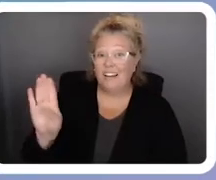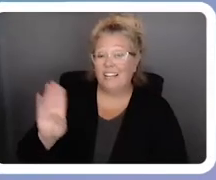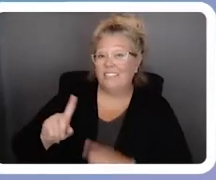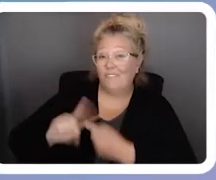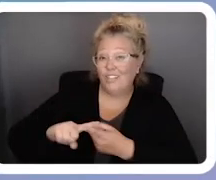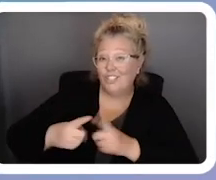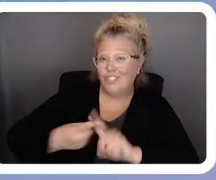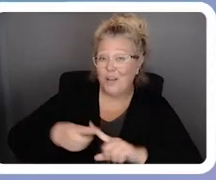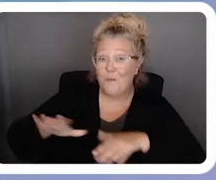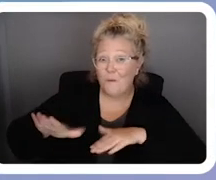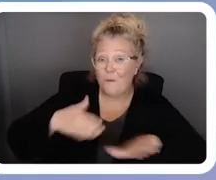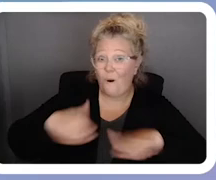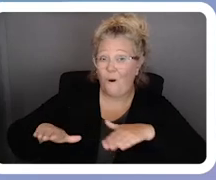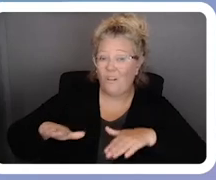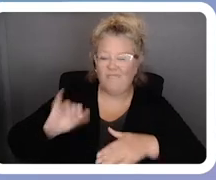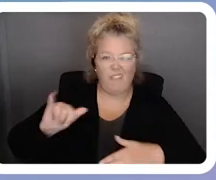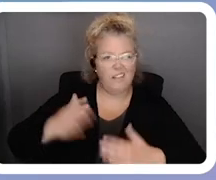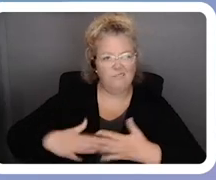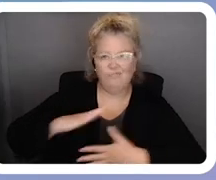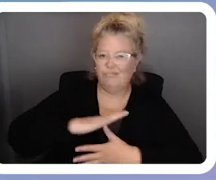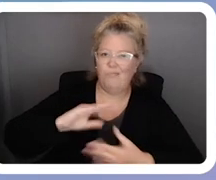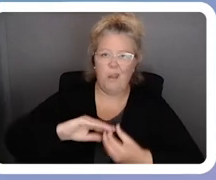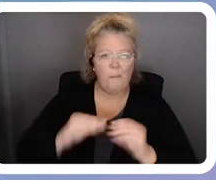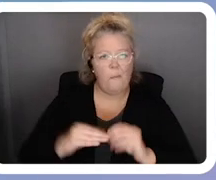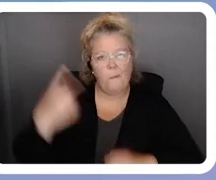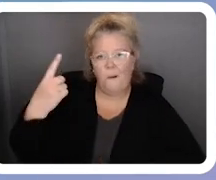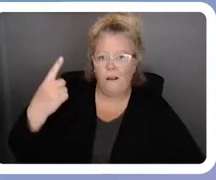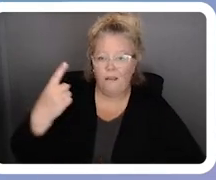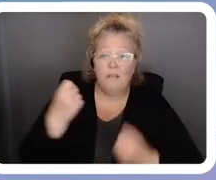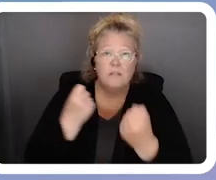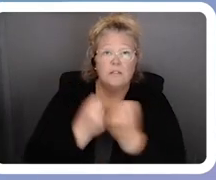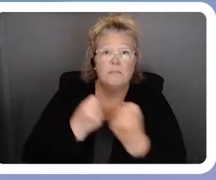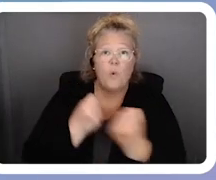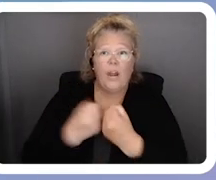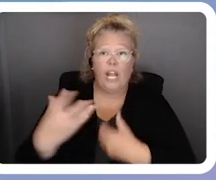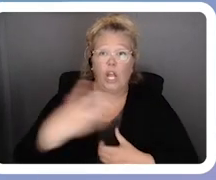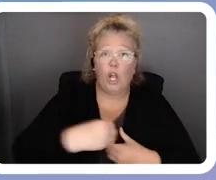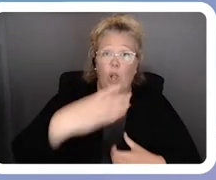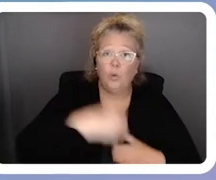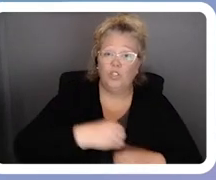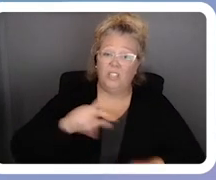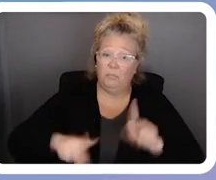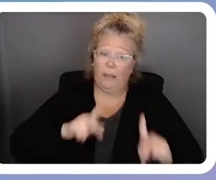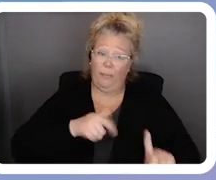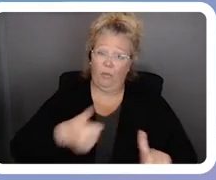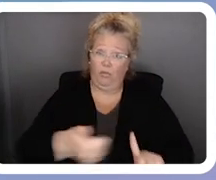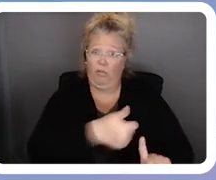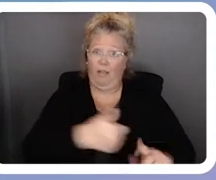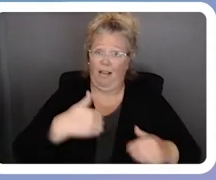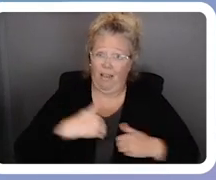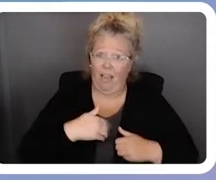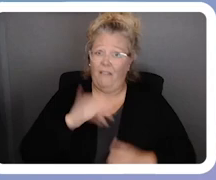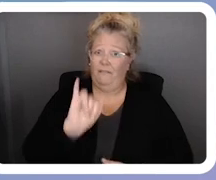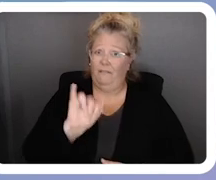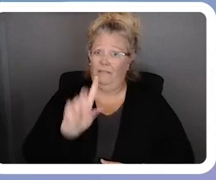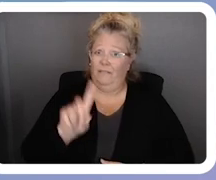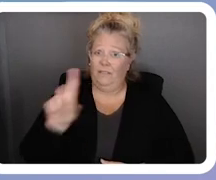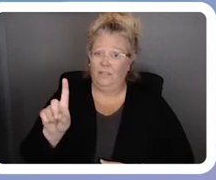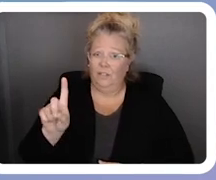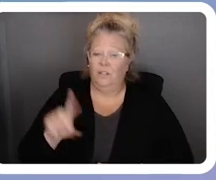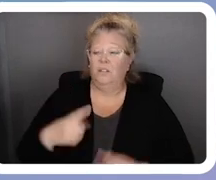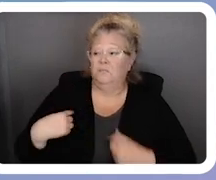The Best Buddies Friendship Walk is the leading walk in the world supporting inclusion for people with intellectual and developmental